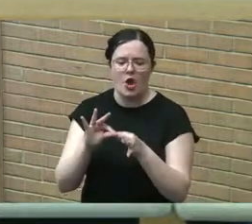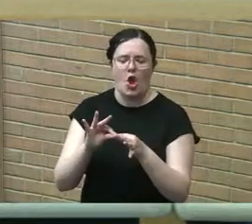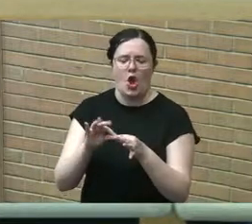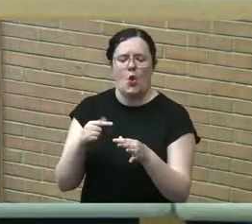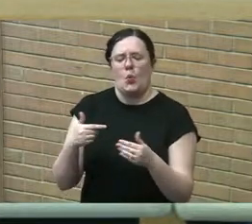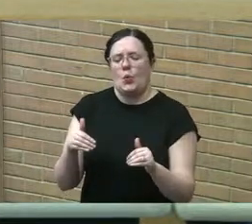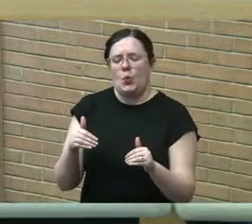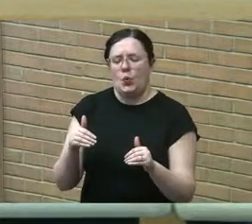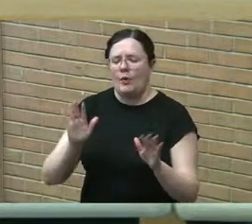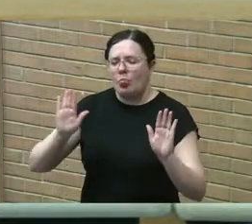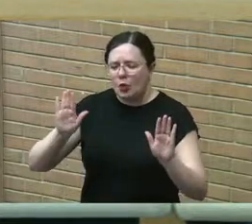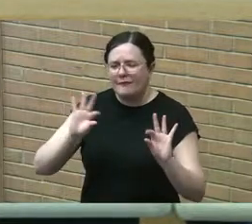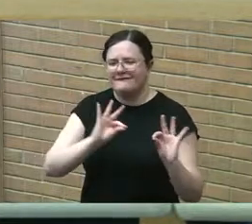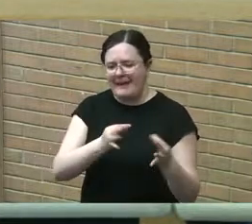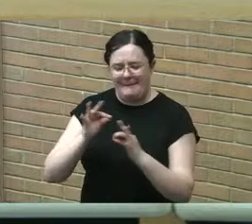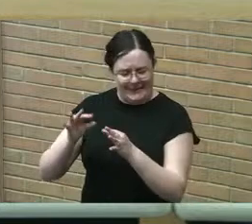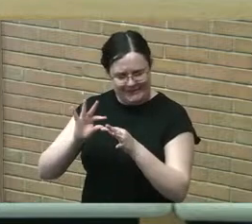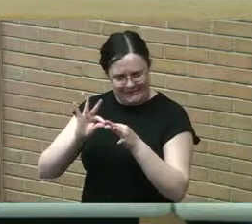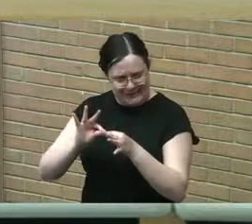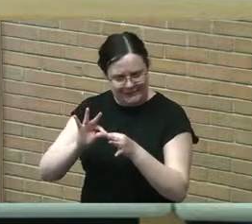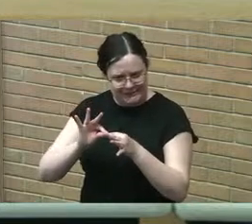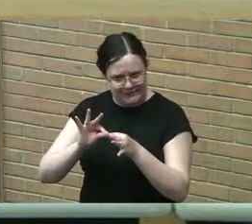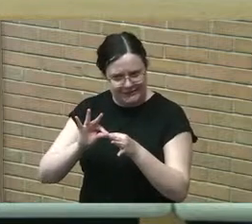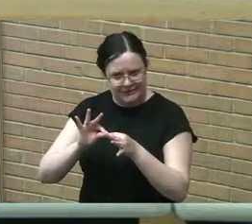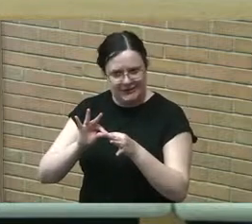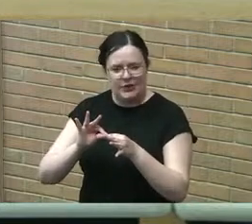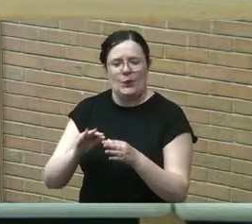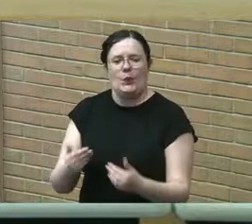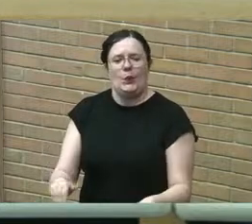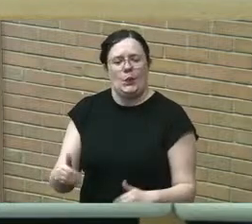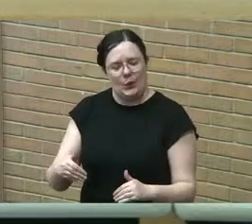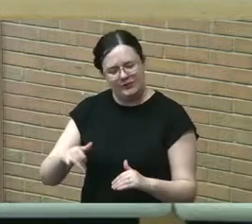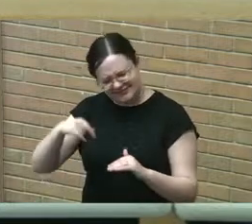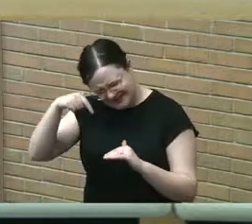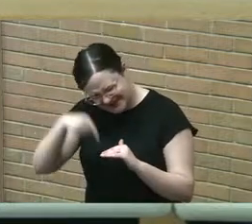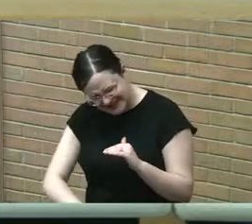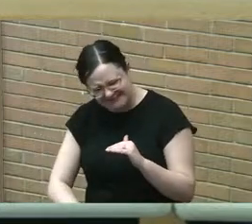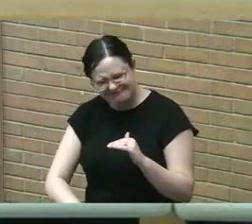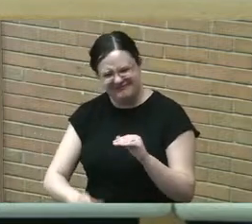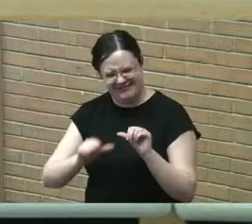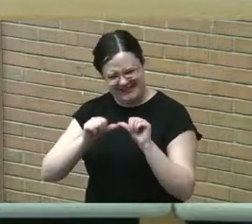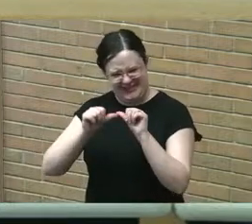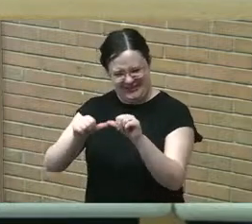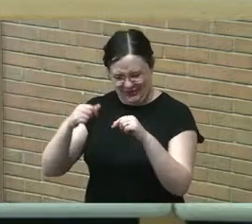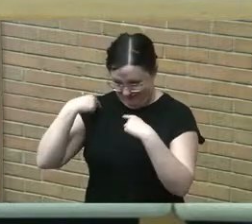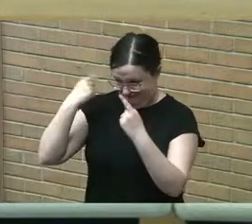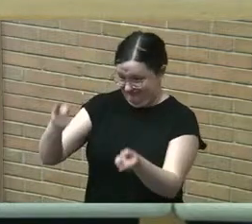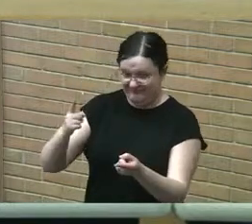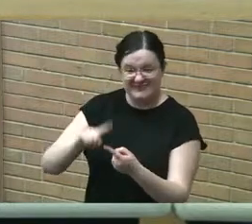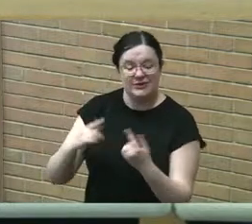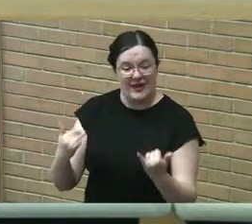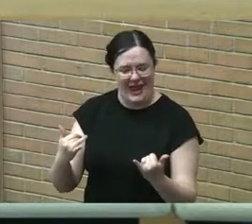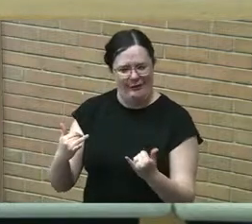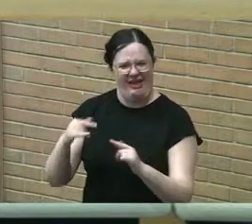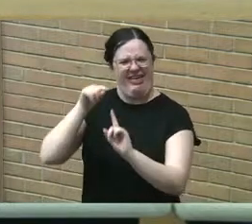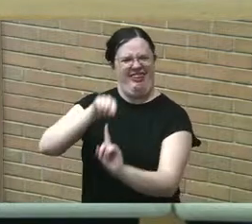those families, it was established, it is deep, and it has lasted to this day.